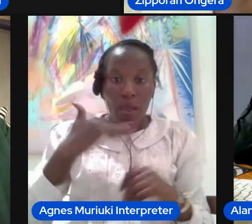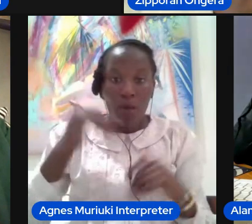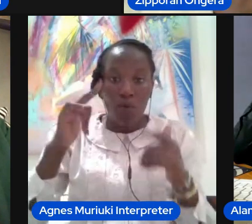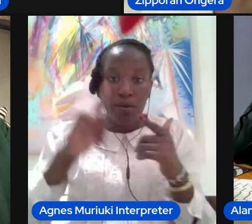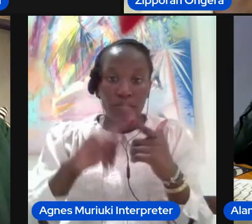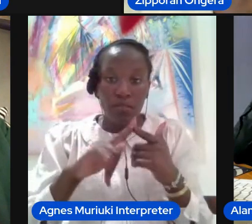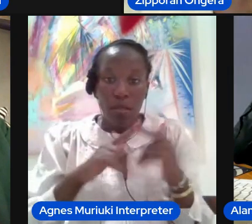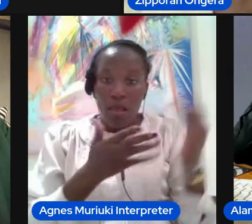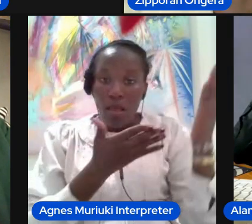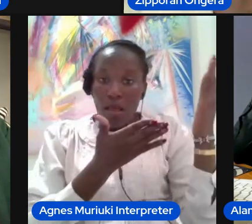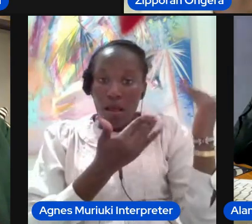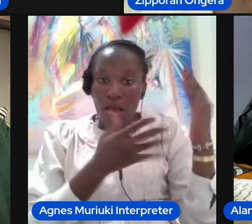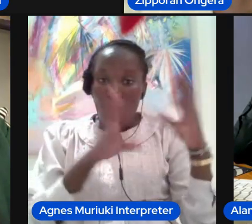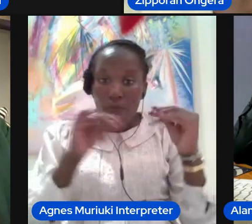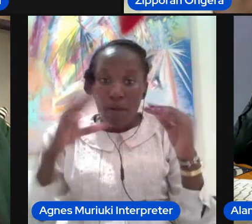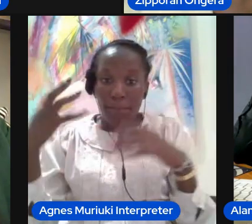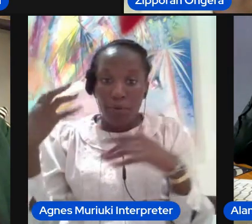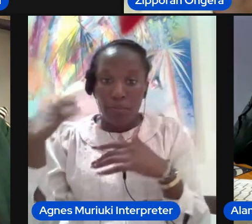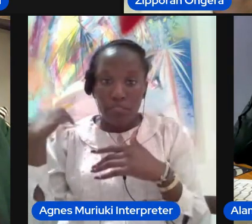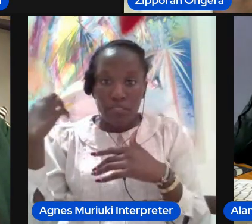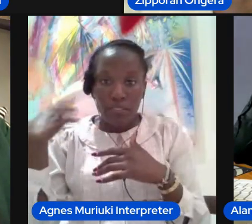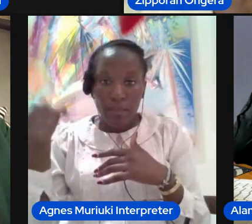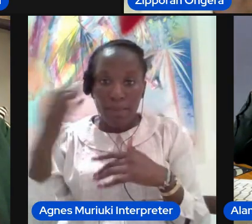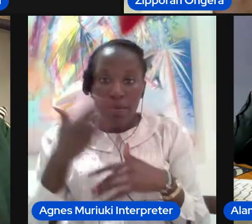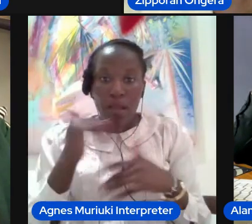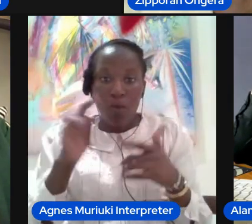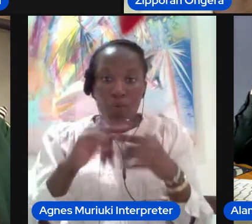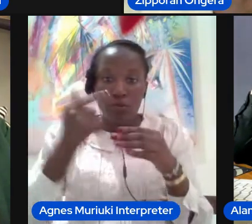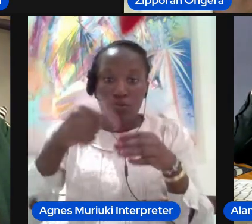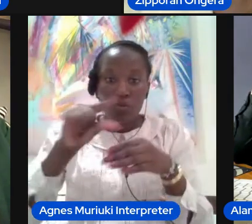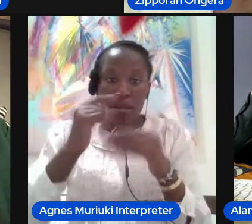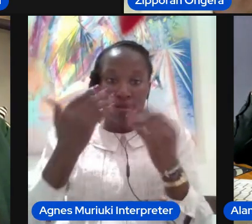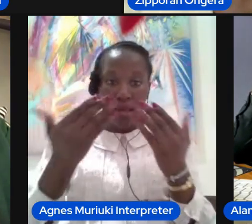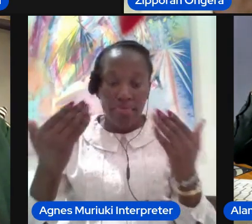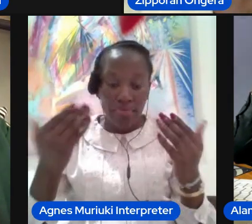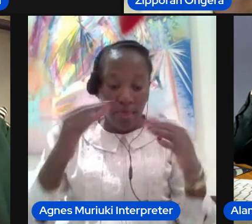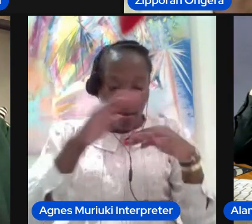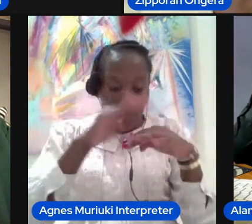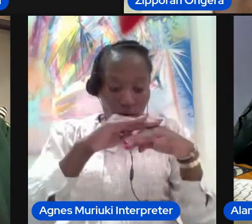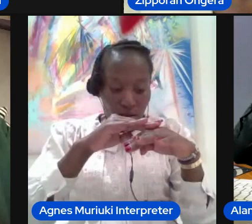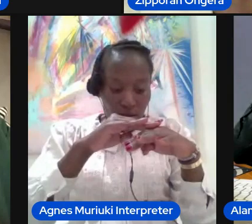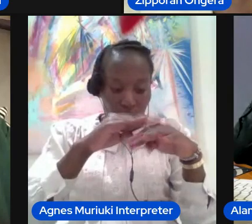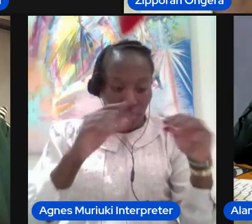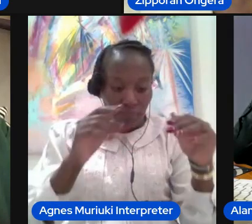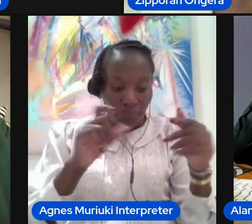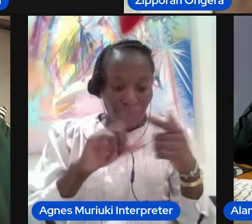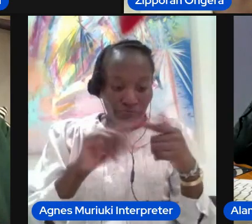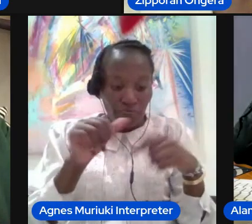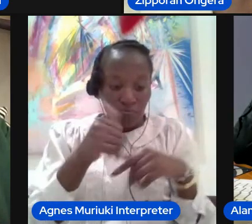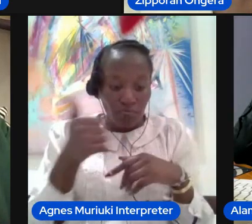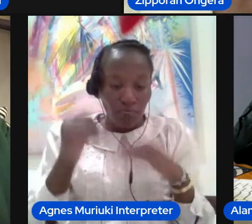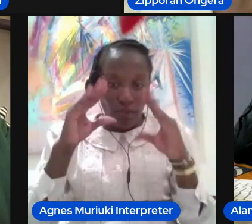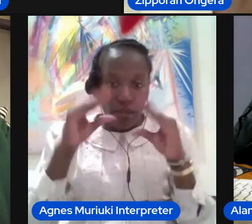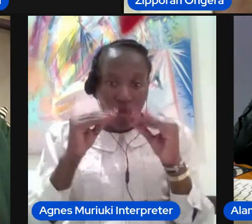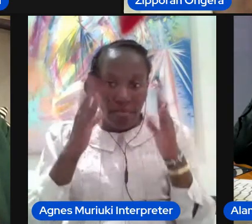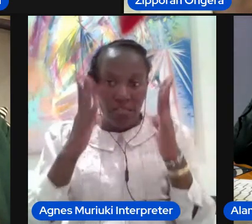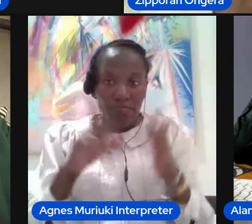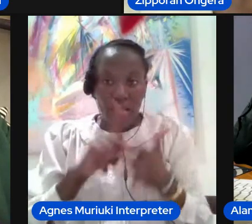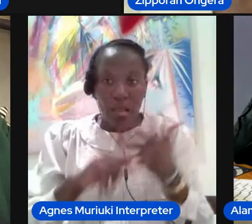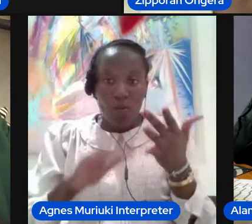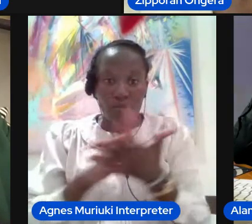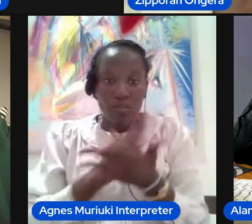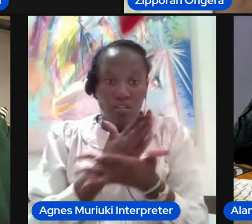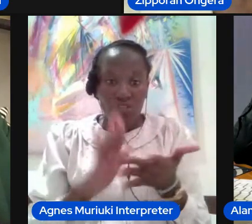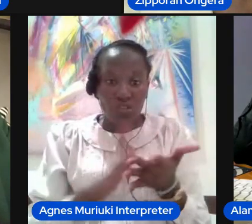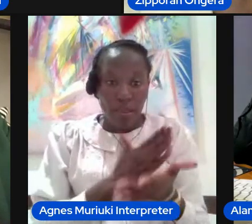not intercepting. I would want to add a thing onto the previous speaker, what they shared.